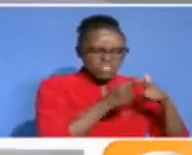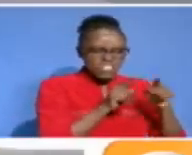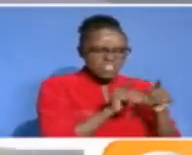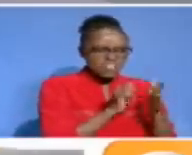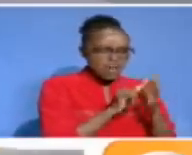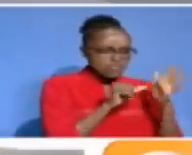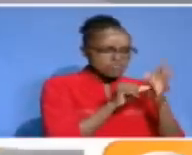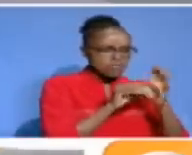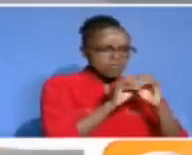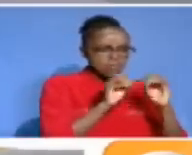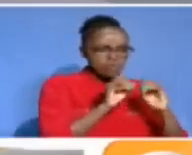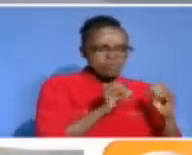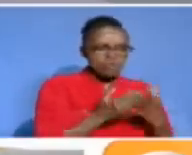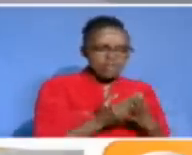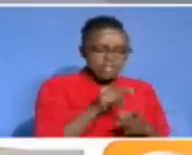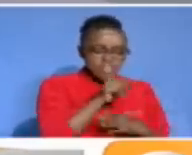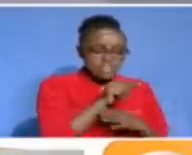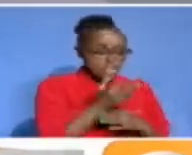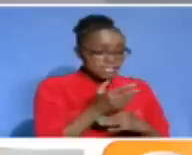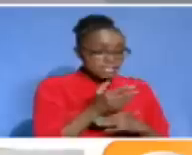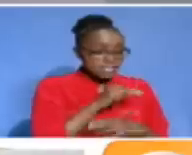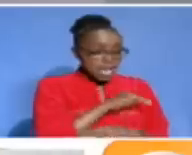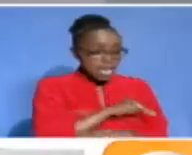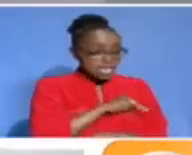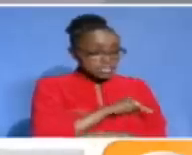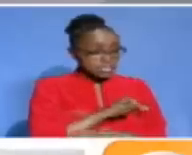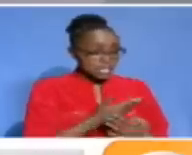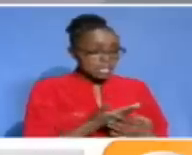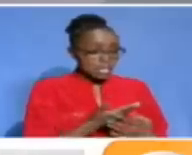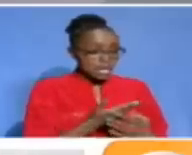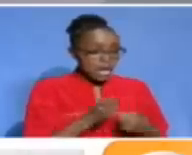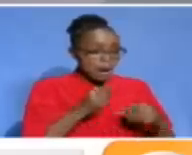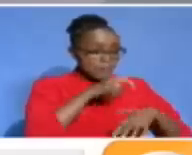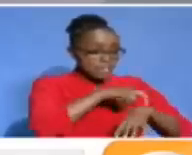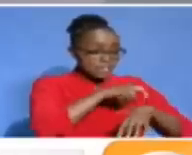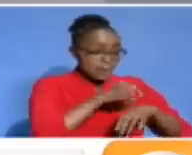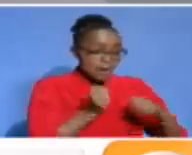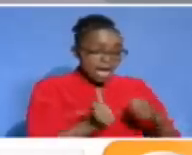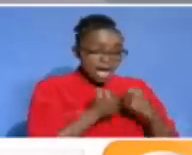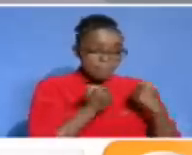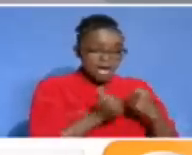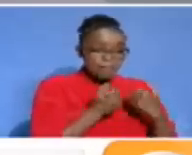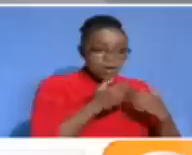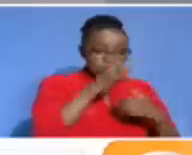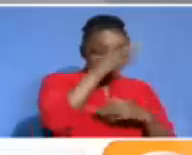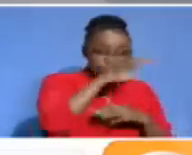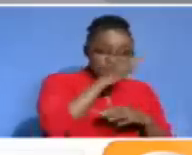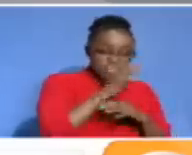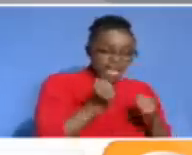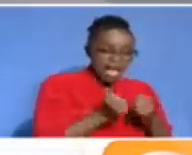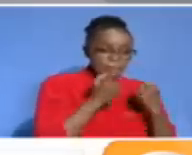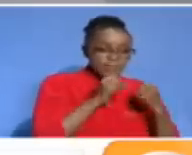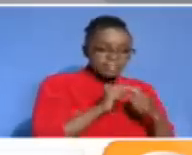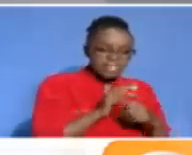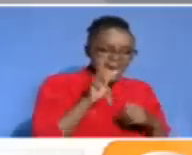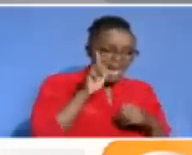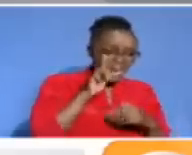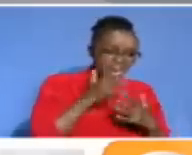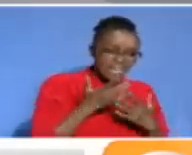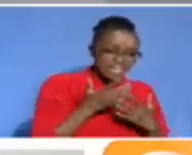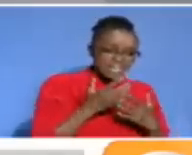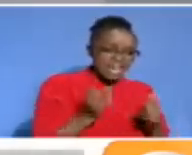be no problems of this nature. Yeah. Okay? Yeah. How many times does it happen in Paris? How many times does it happen in London? Yeah. How many times does it